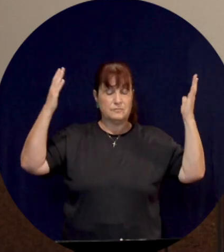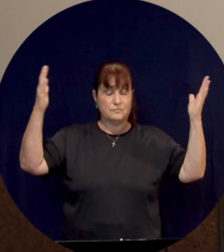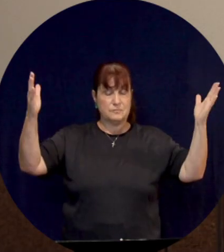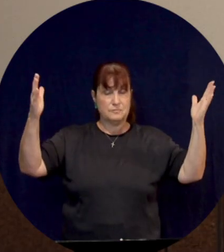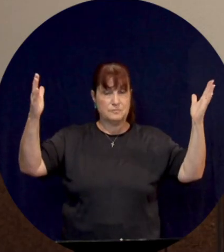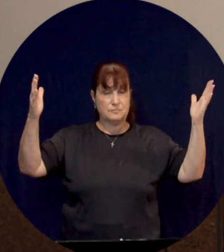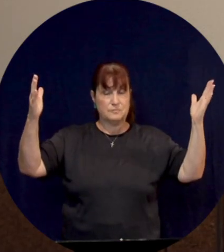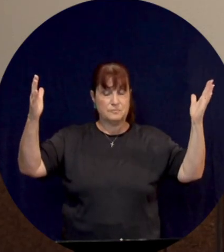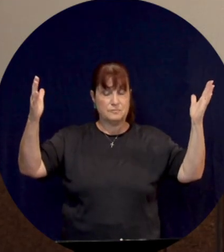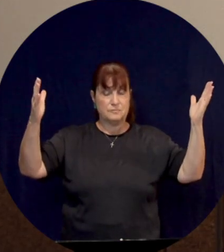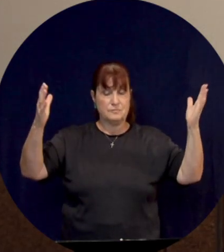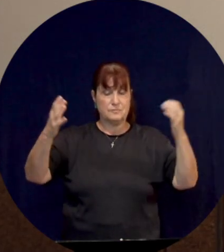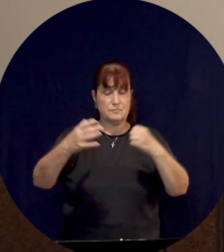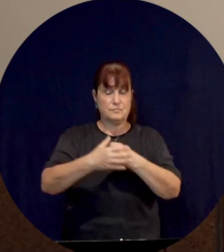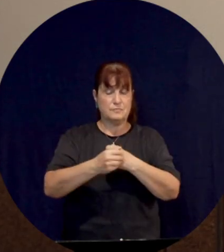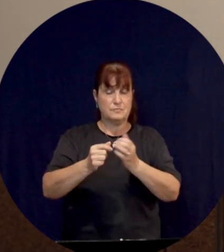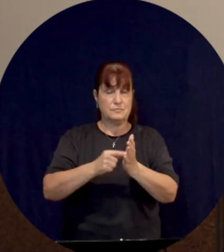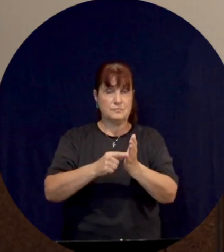alleluia,